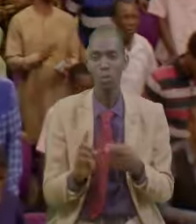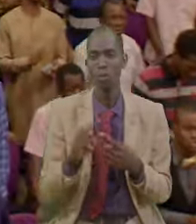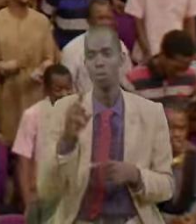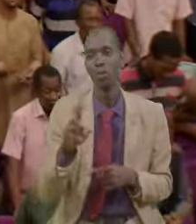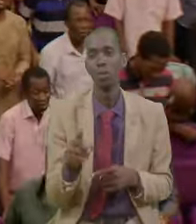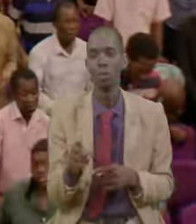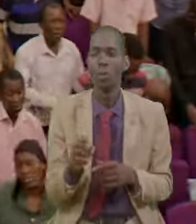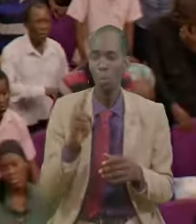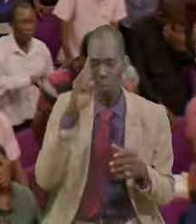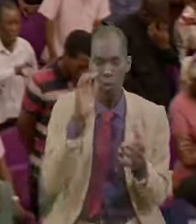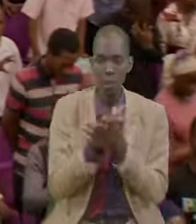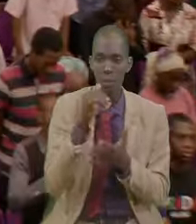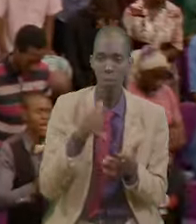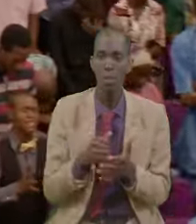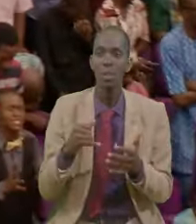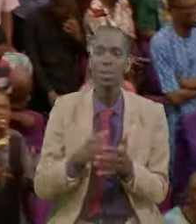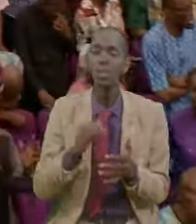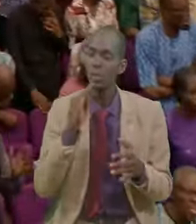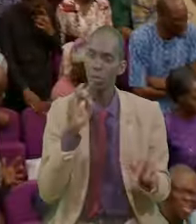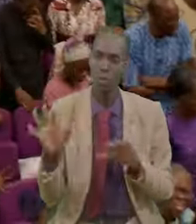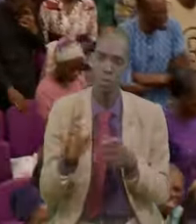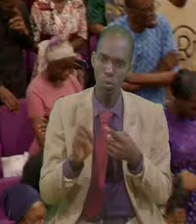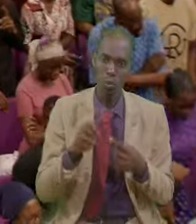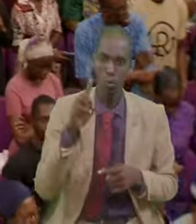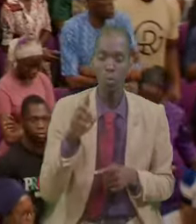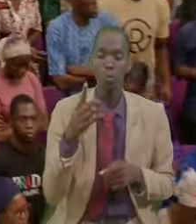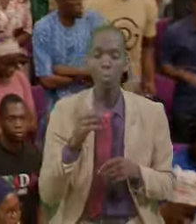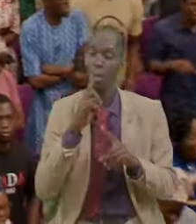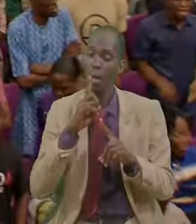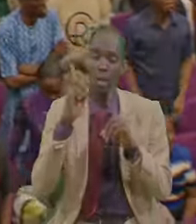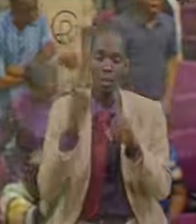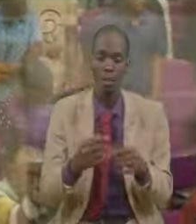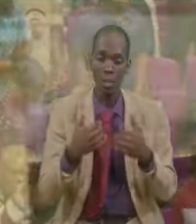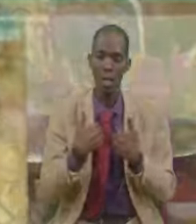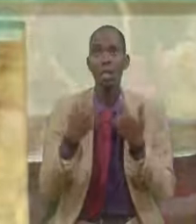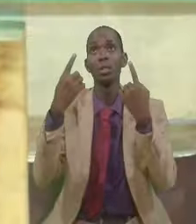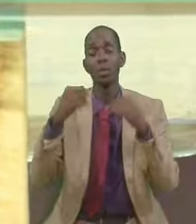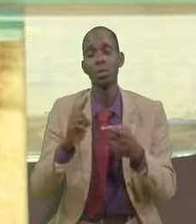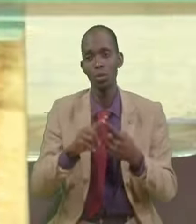Hold it fast. It's done. The answer has come.